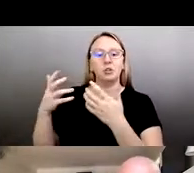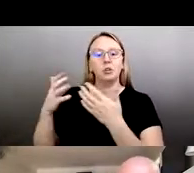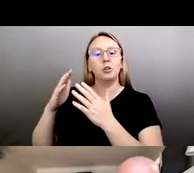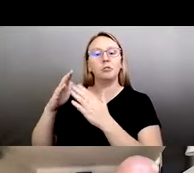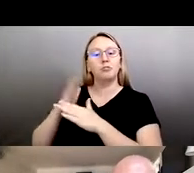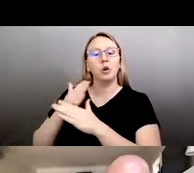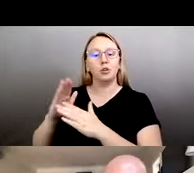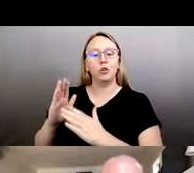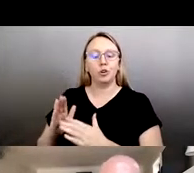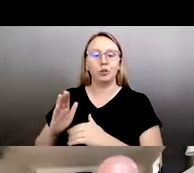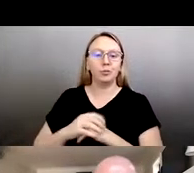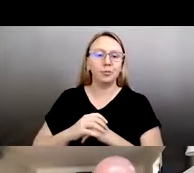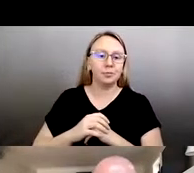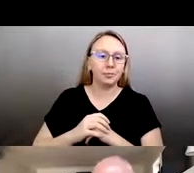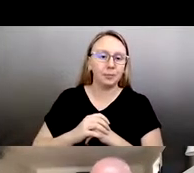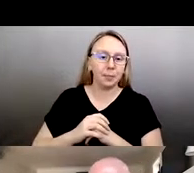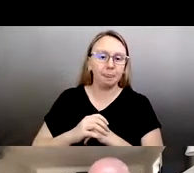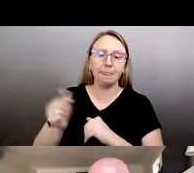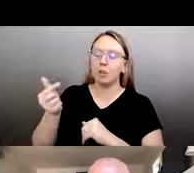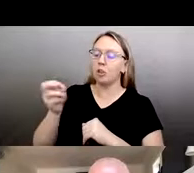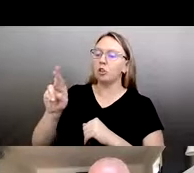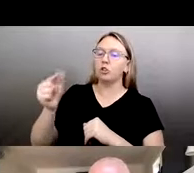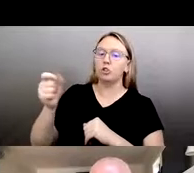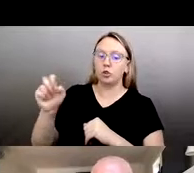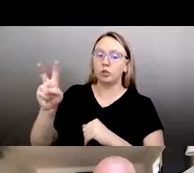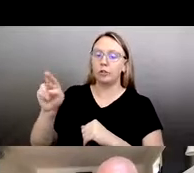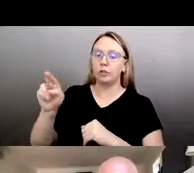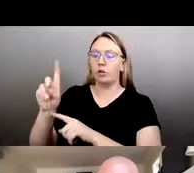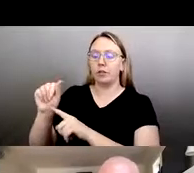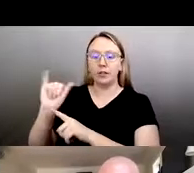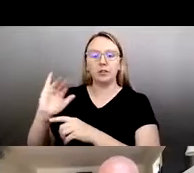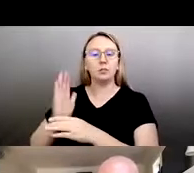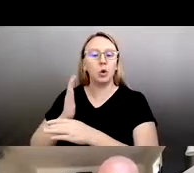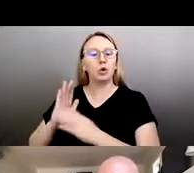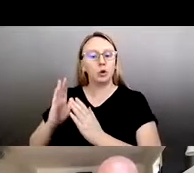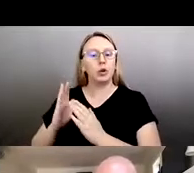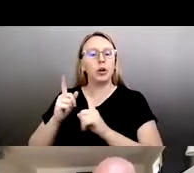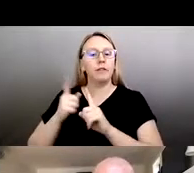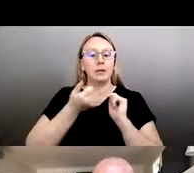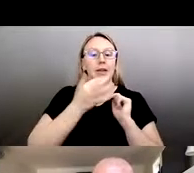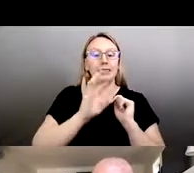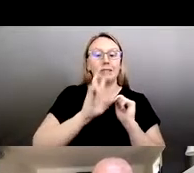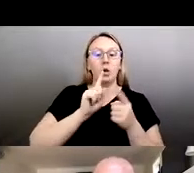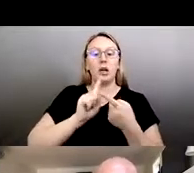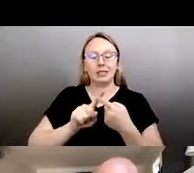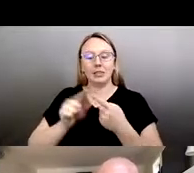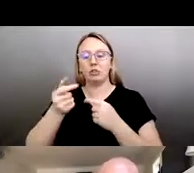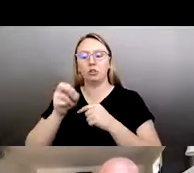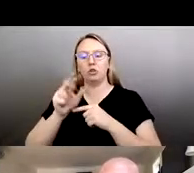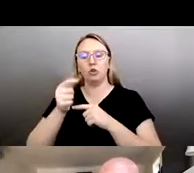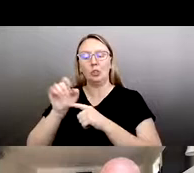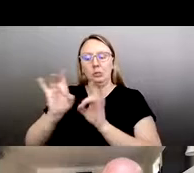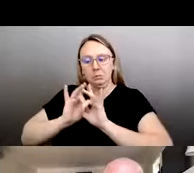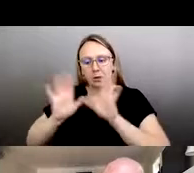architect. And so this is George Veranda, who was Roger's partner from 1972 until George's incredibly tragic death from lung cancer